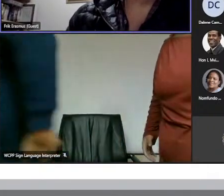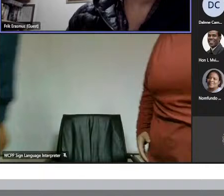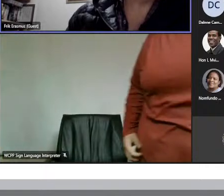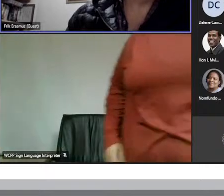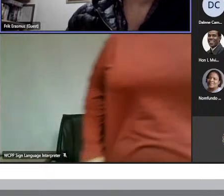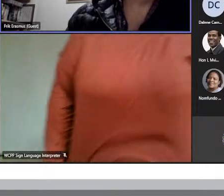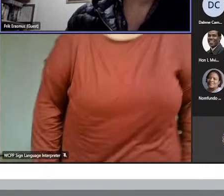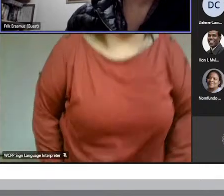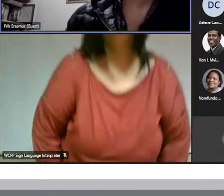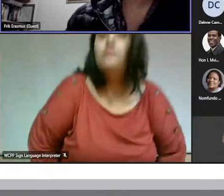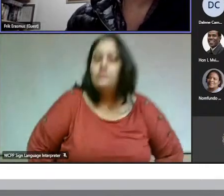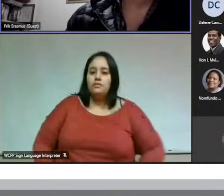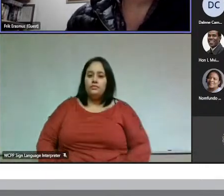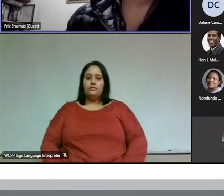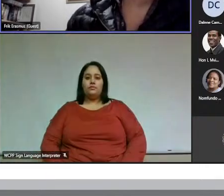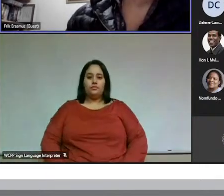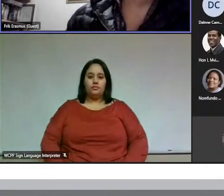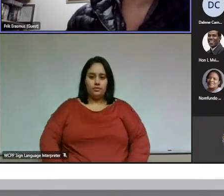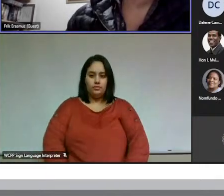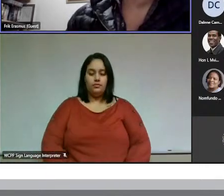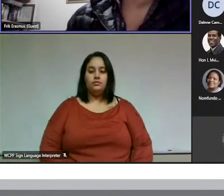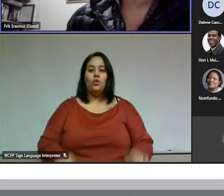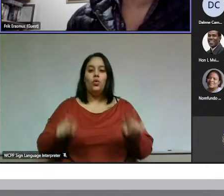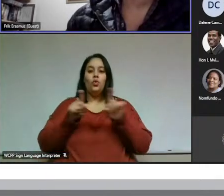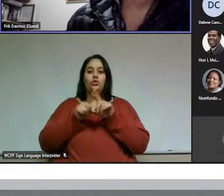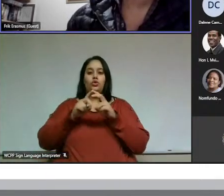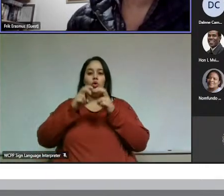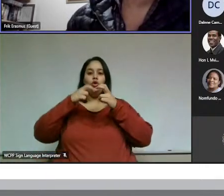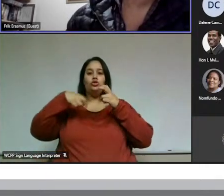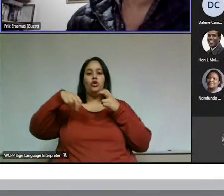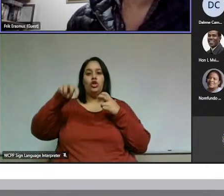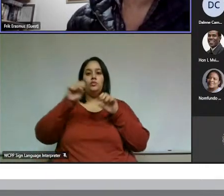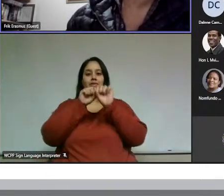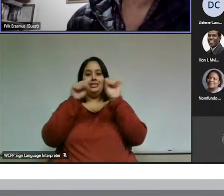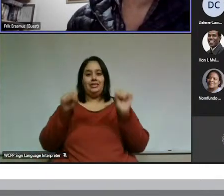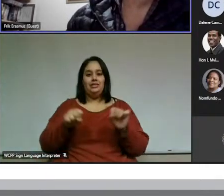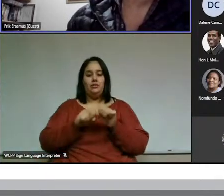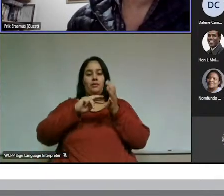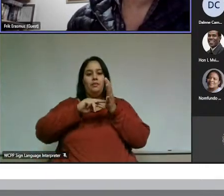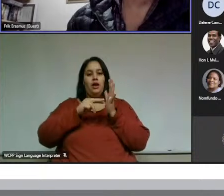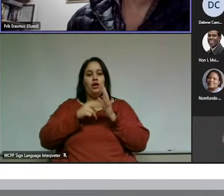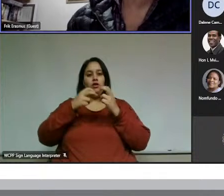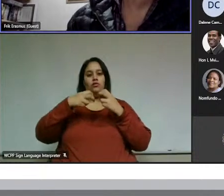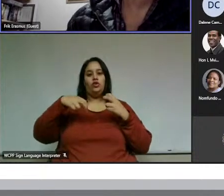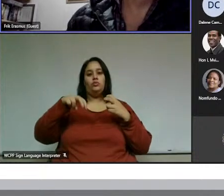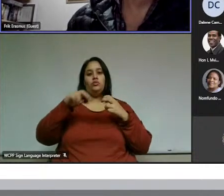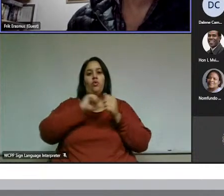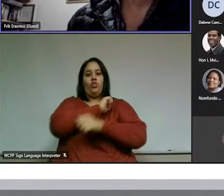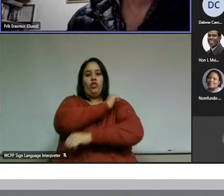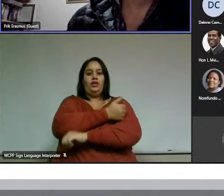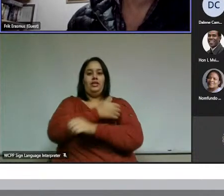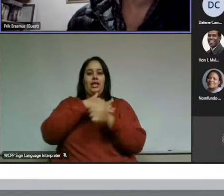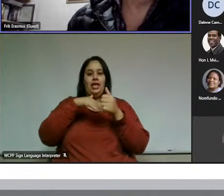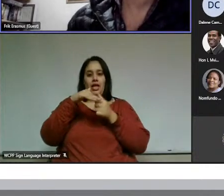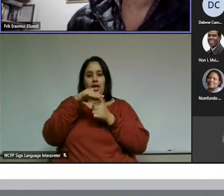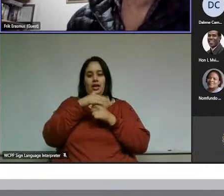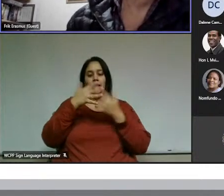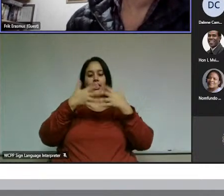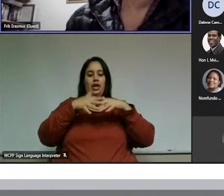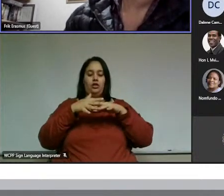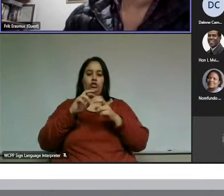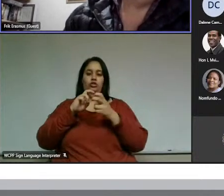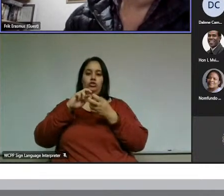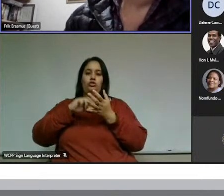Then in 5 further said, ensure that transport system planning of transport infrastructure under its authorities areas included in this integrated transport